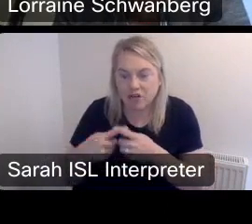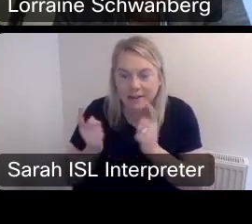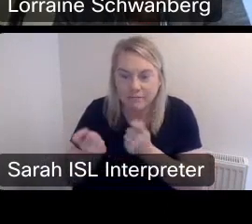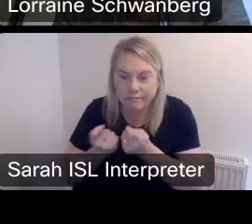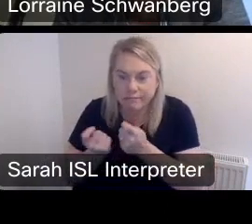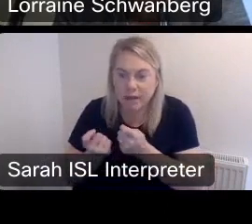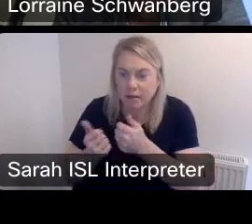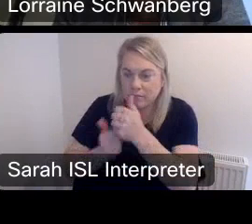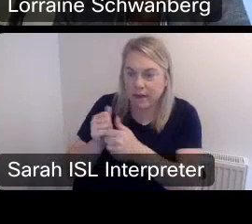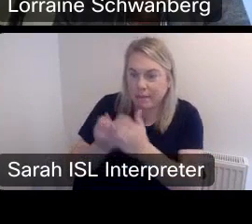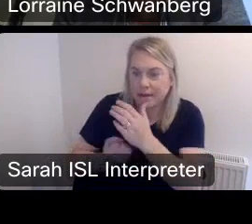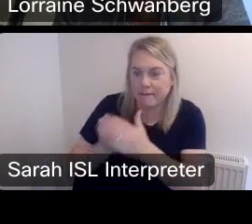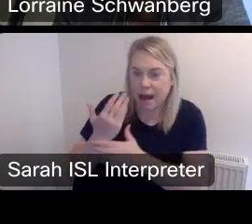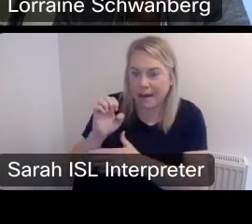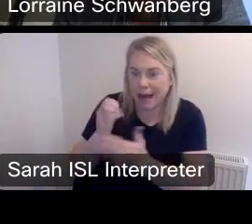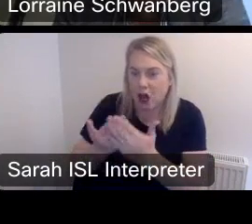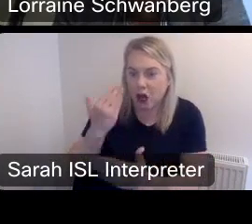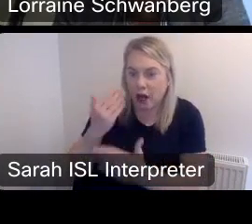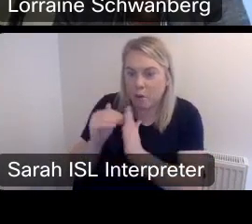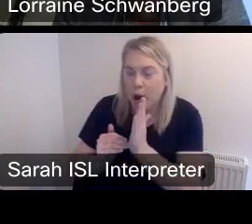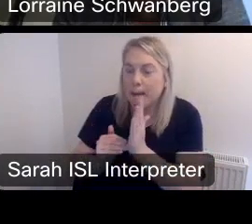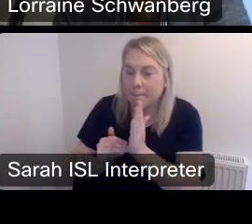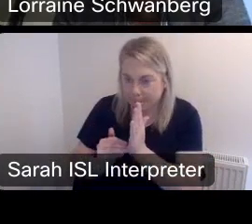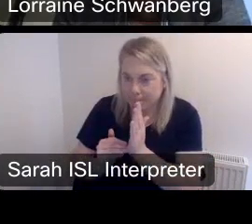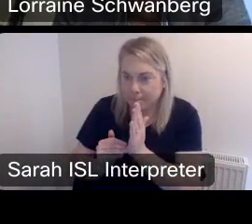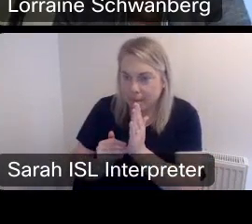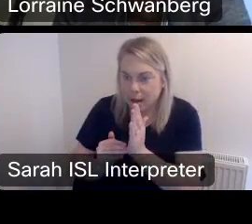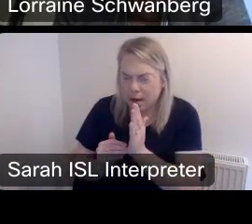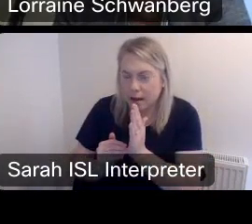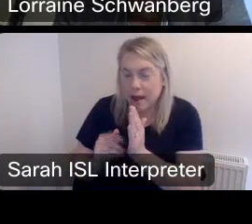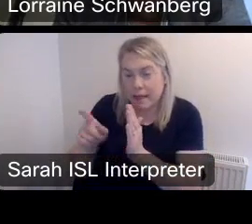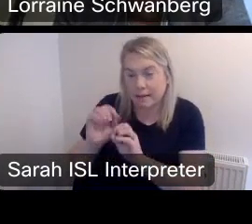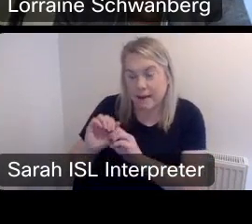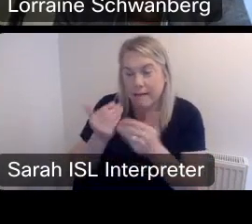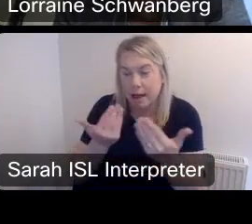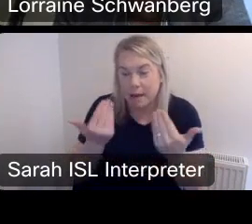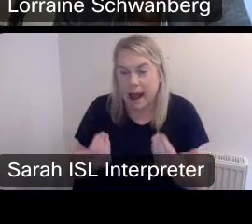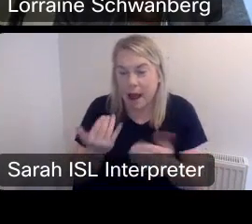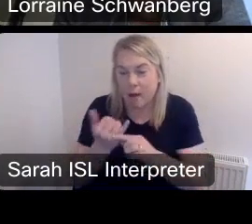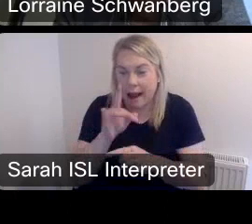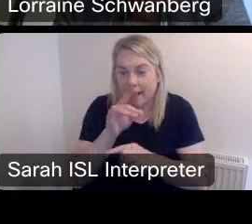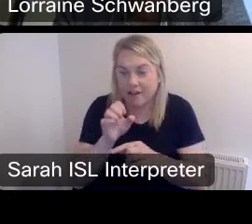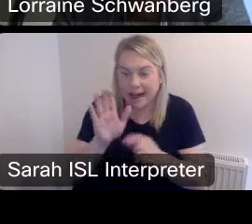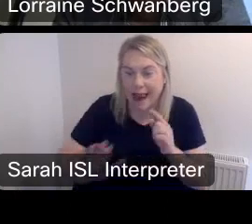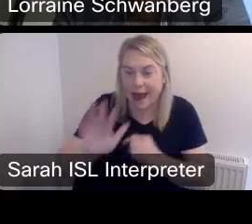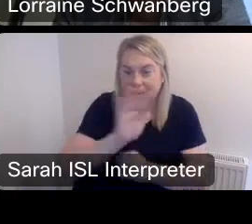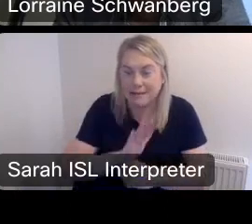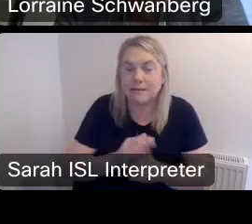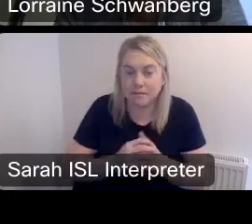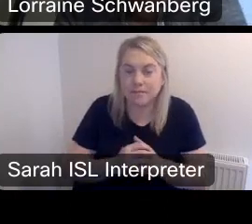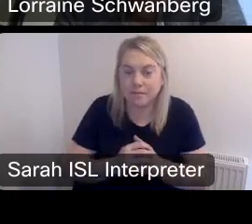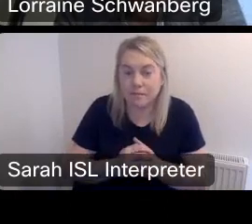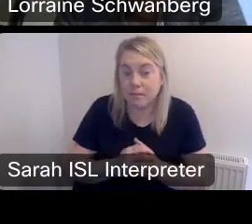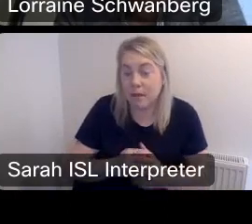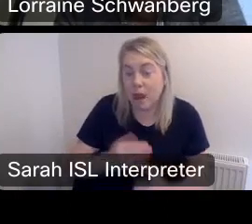of developing an e-learning program on the designated person. That is available now on HSE land. So we know